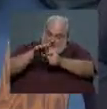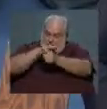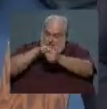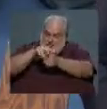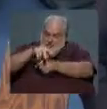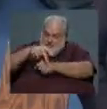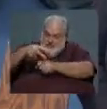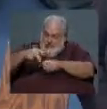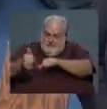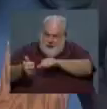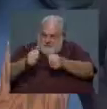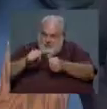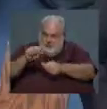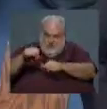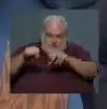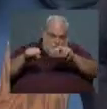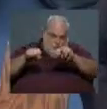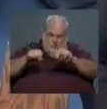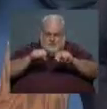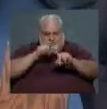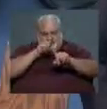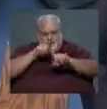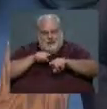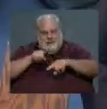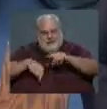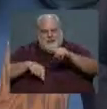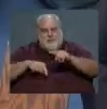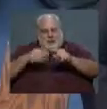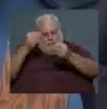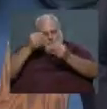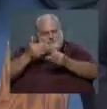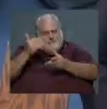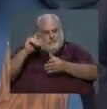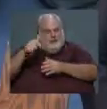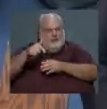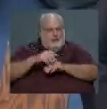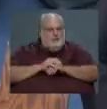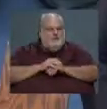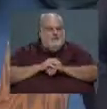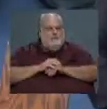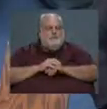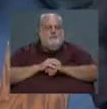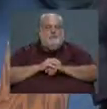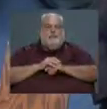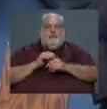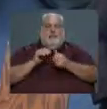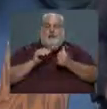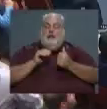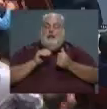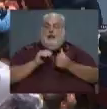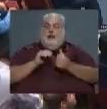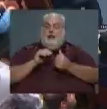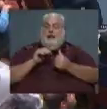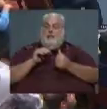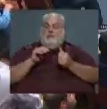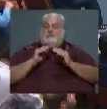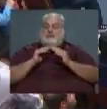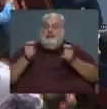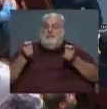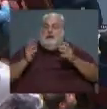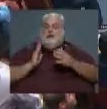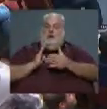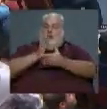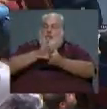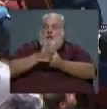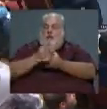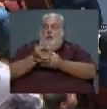Second Baptist or not. Okay. I'm sorry. I can definitely get that information to you. One of them's at Pinnock Boys Club. That's where the other one is.